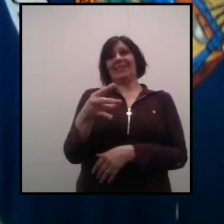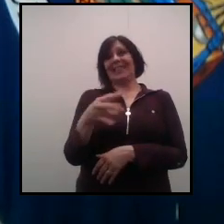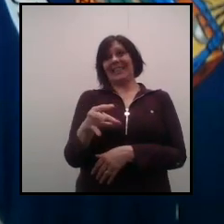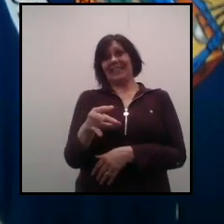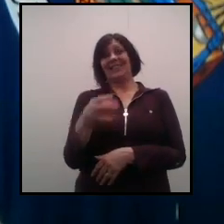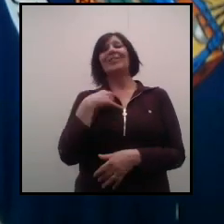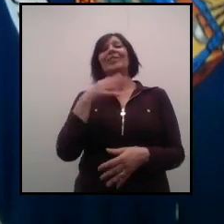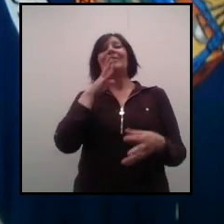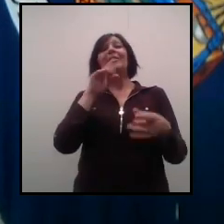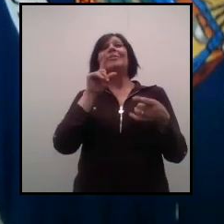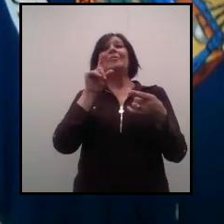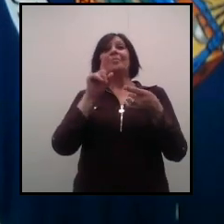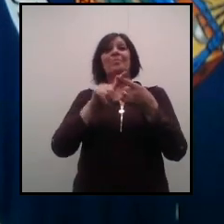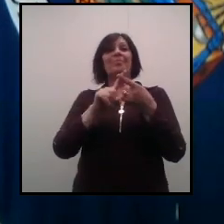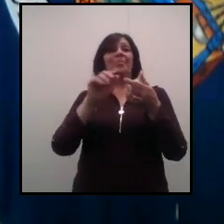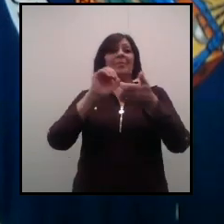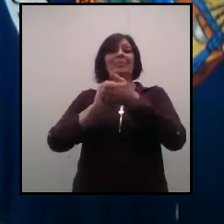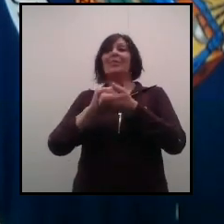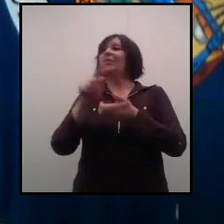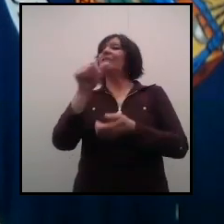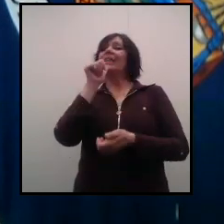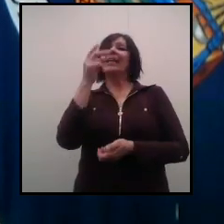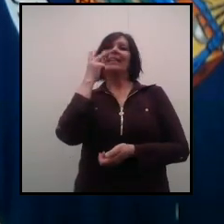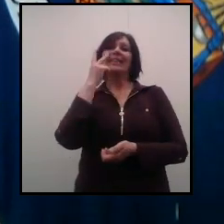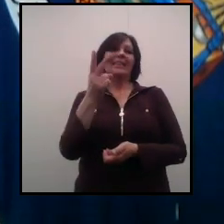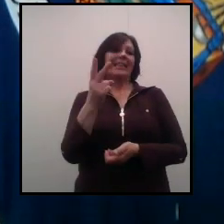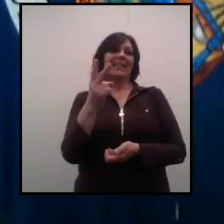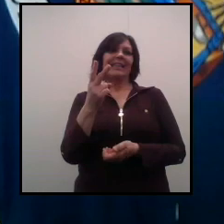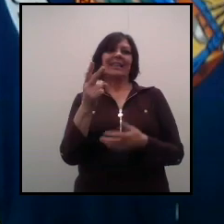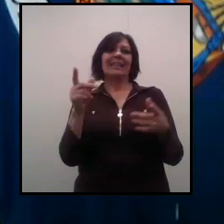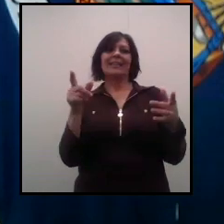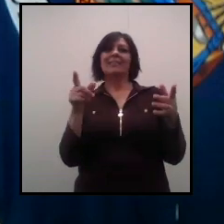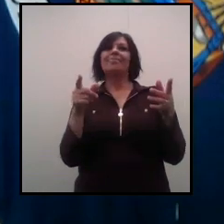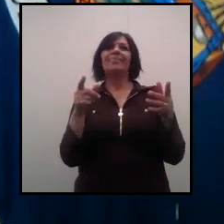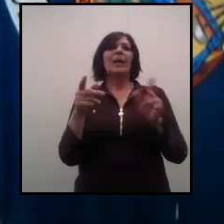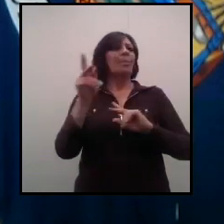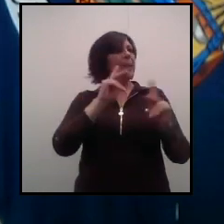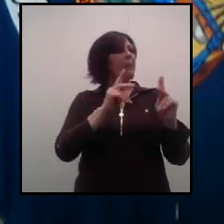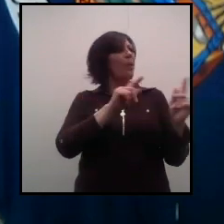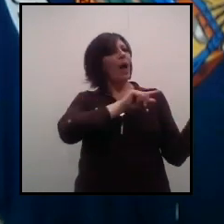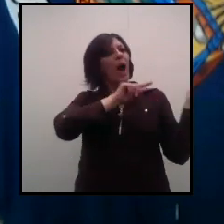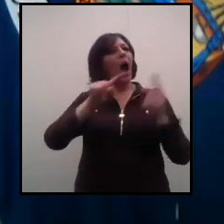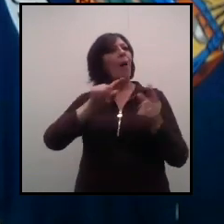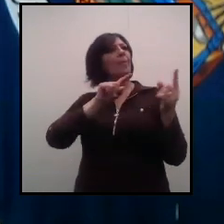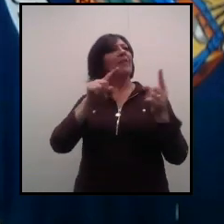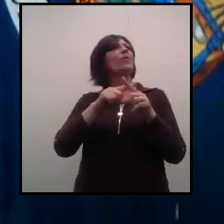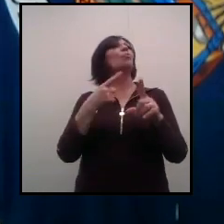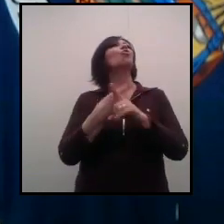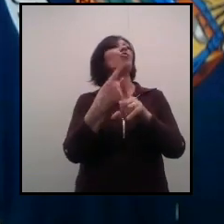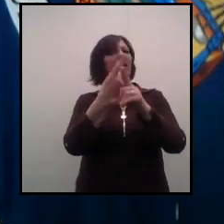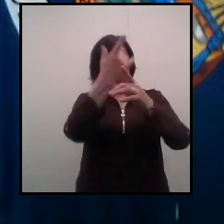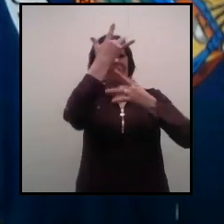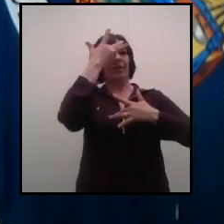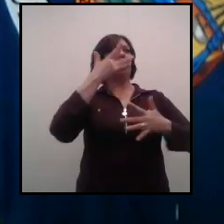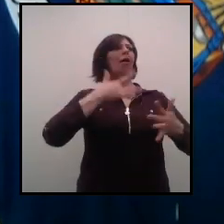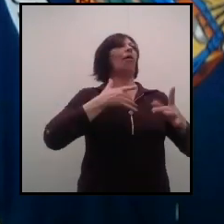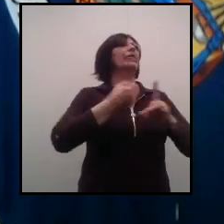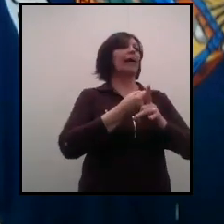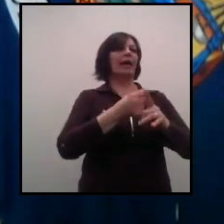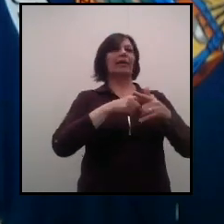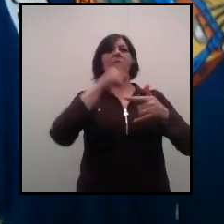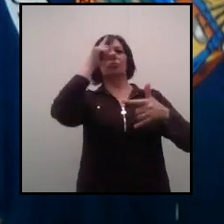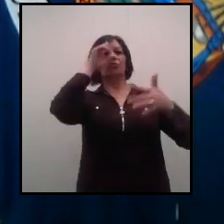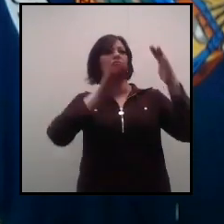to our partners in the hospital, that they're not seeing the caseloads of people with suffering from heart attacks and strokes and